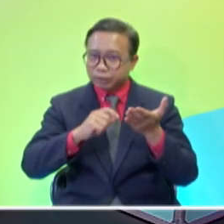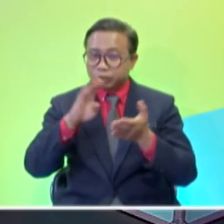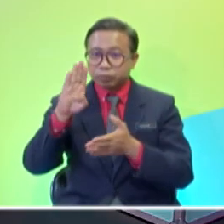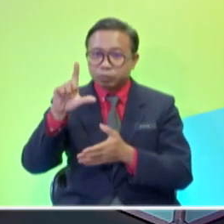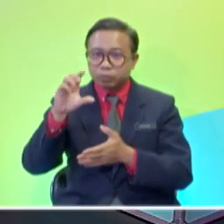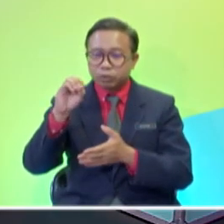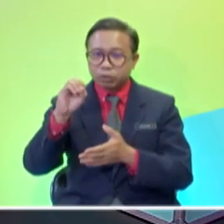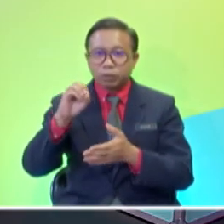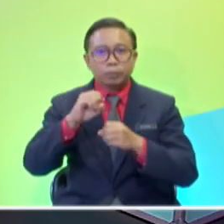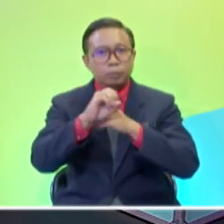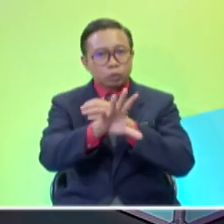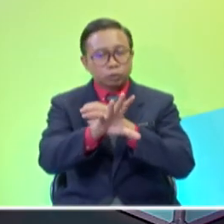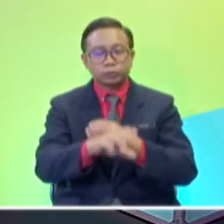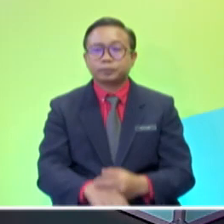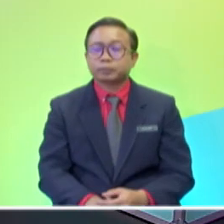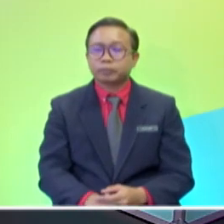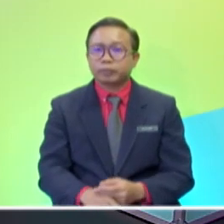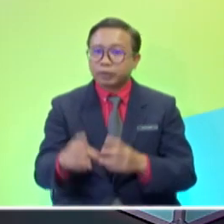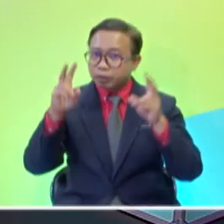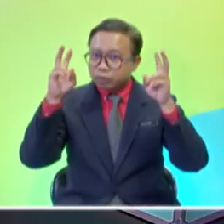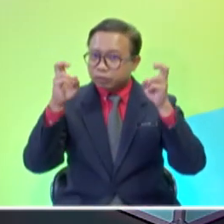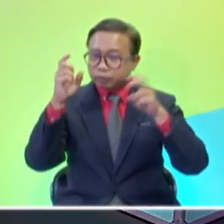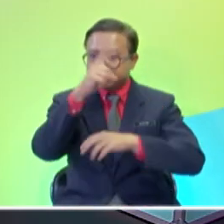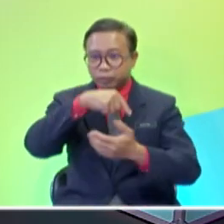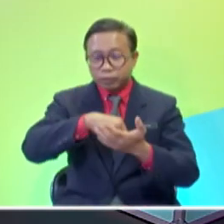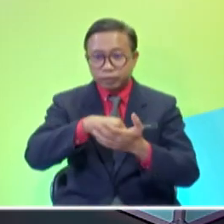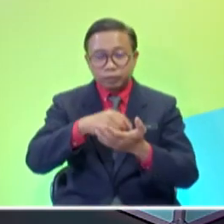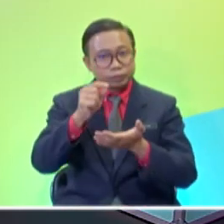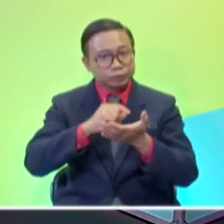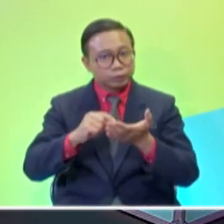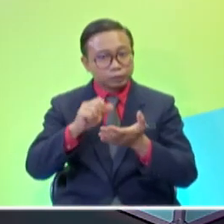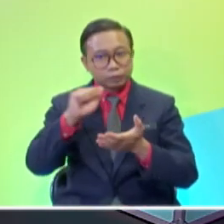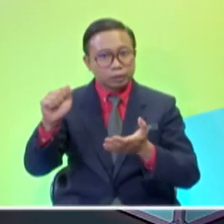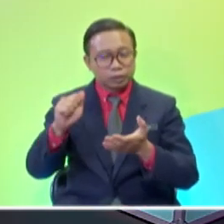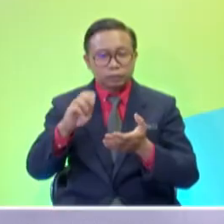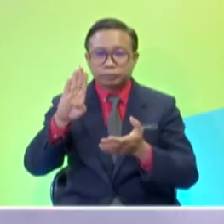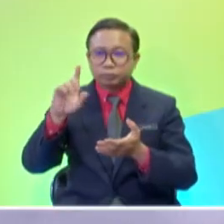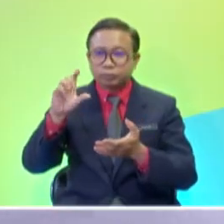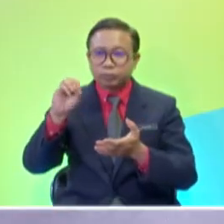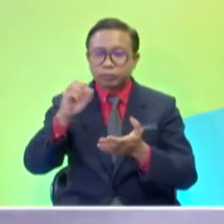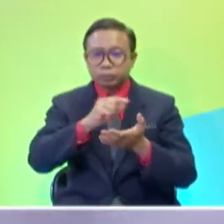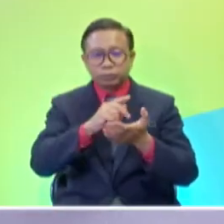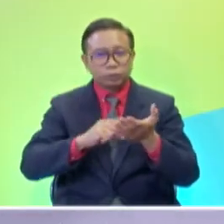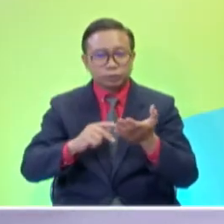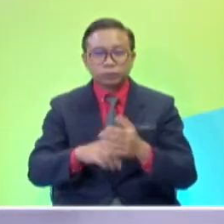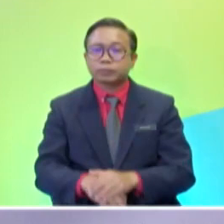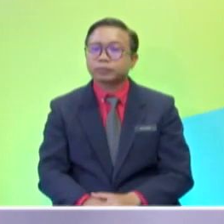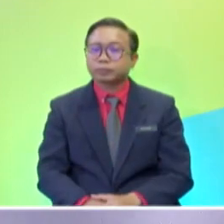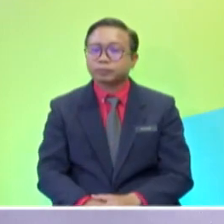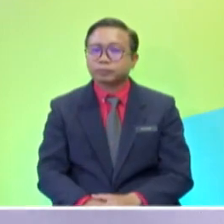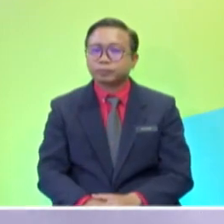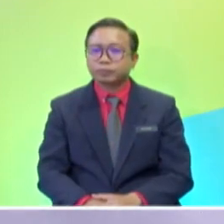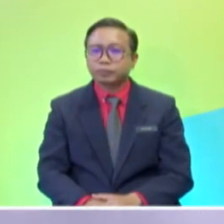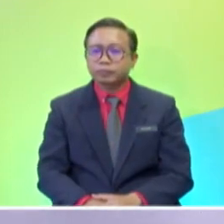All right. So I'm guessing that's our topic for today, writing a blog post. That's Yes. why you were touching on that just in a while